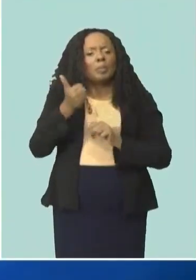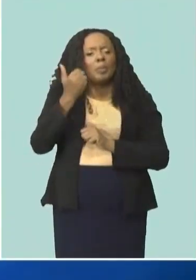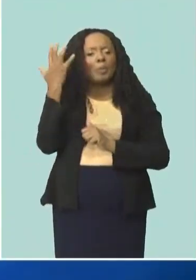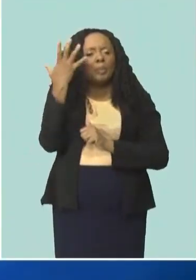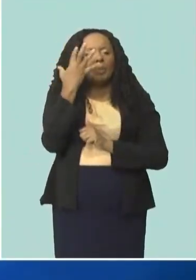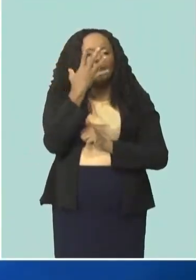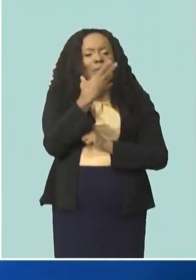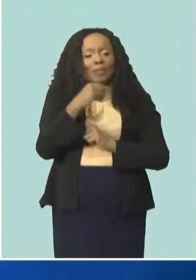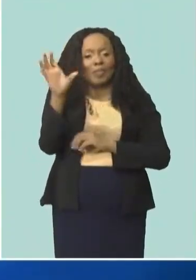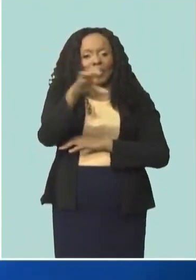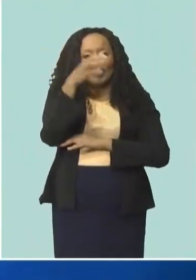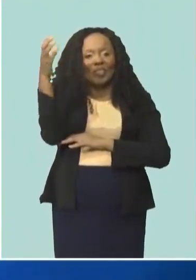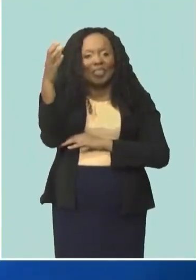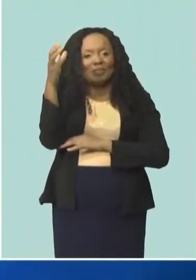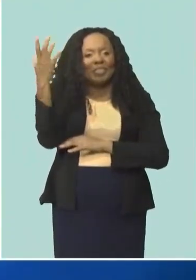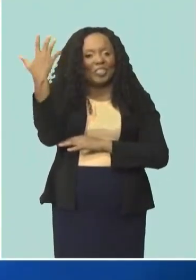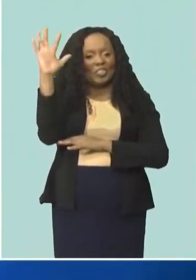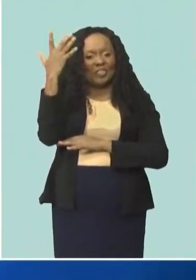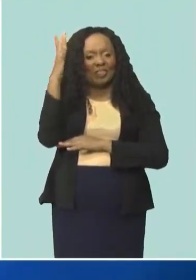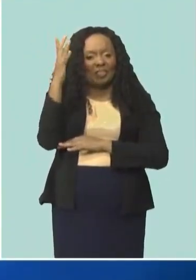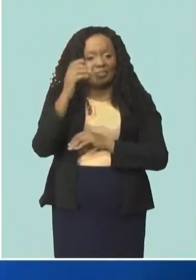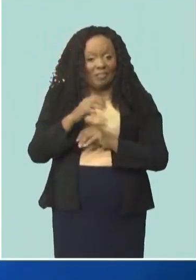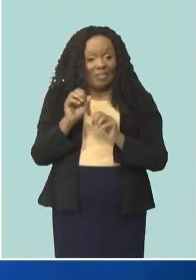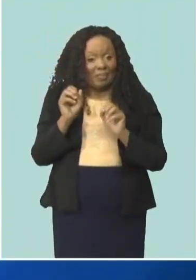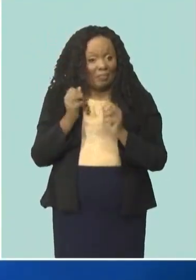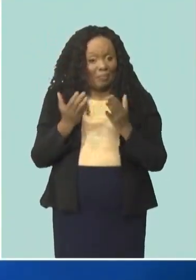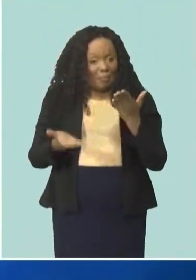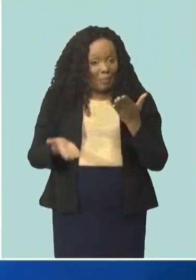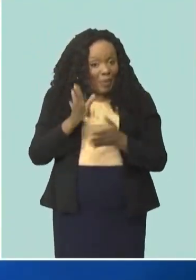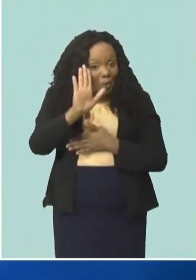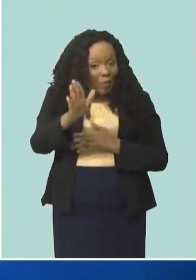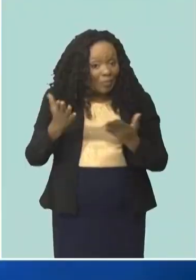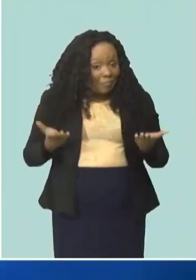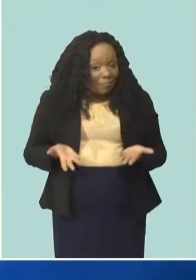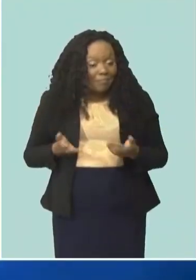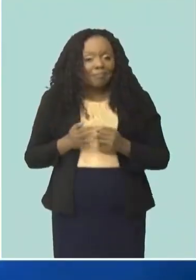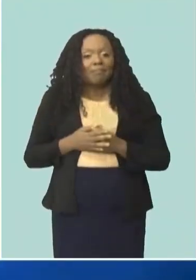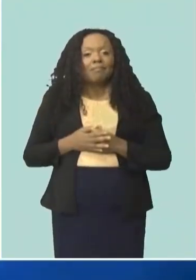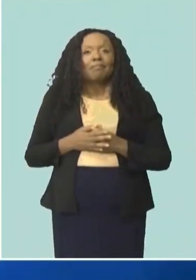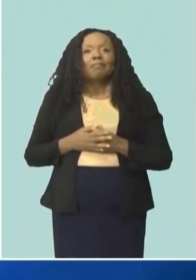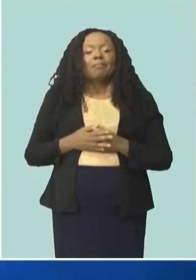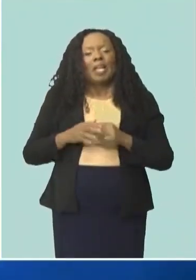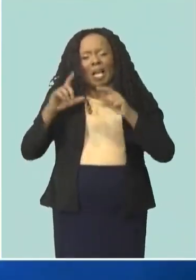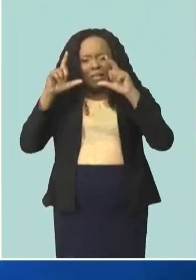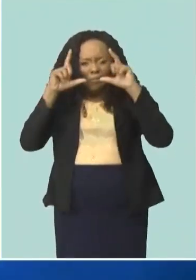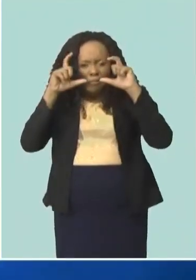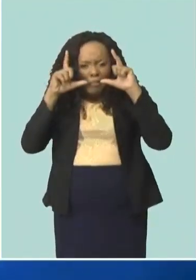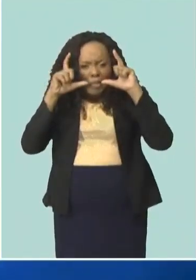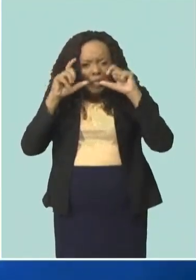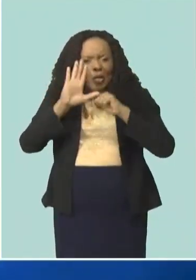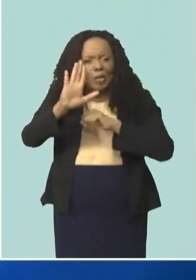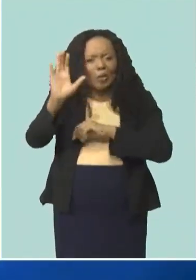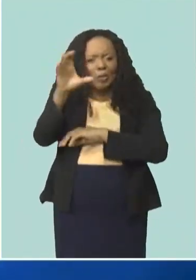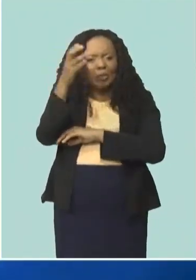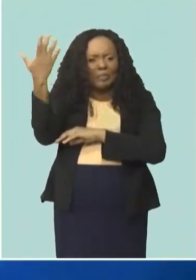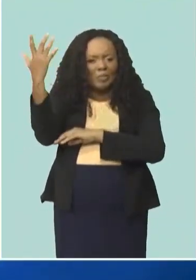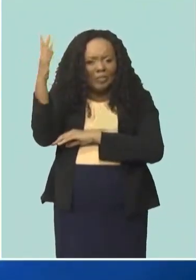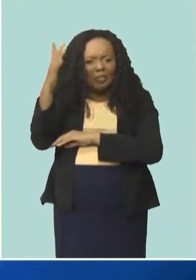beautifully decorated Christmas tree and it could be yours. So we're inviting you to send your best photo or video to